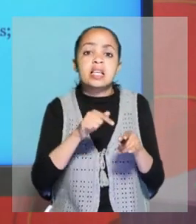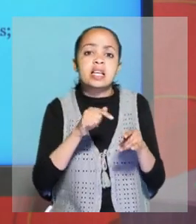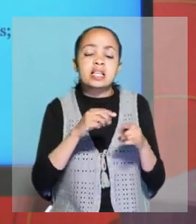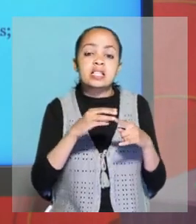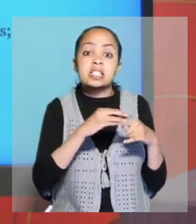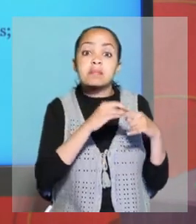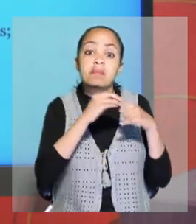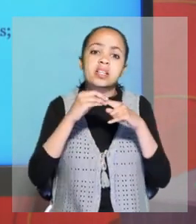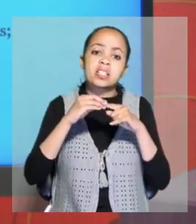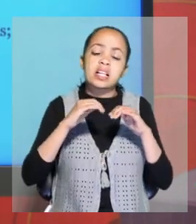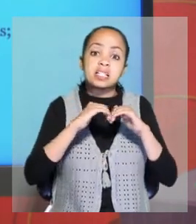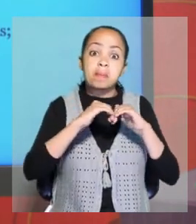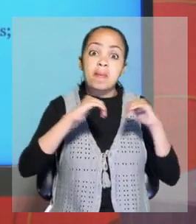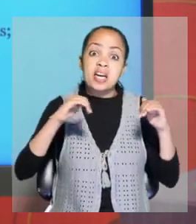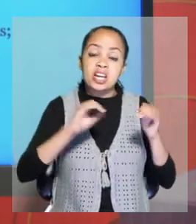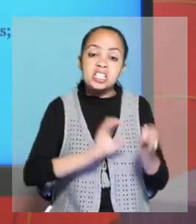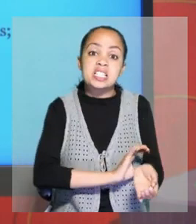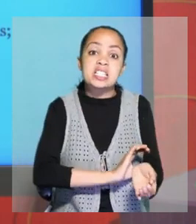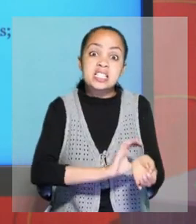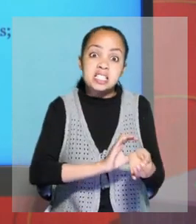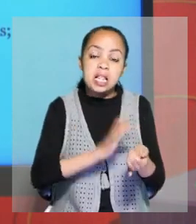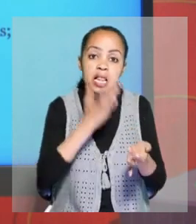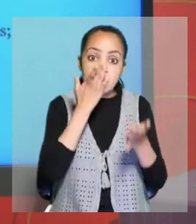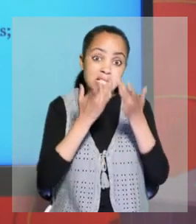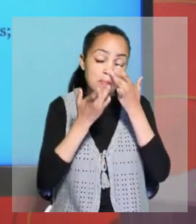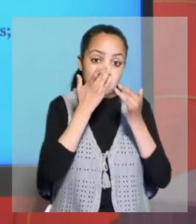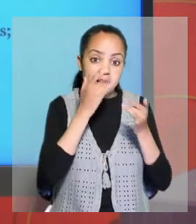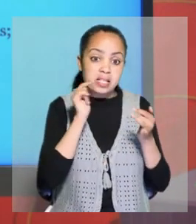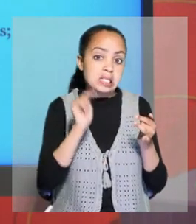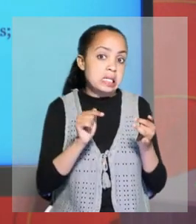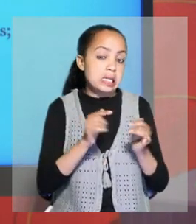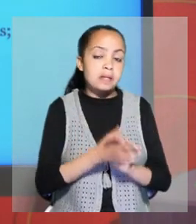spatial separation of cell is experienced here.